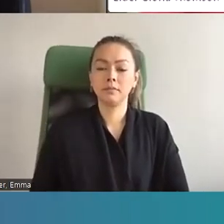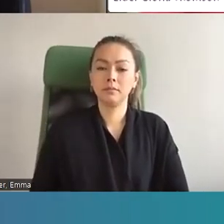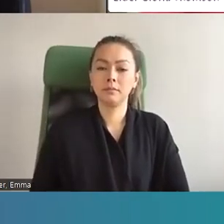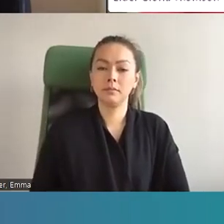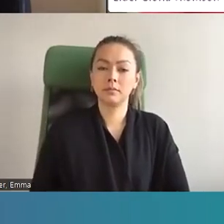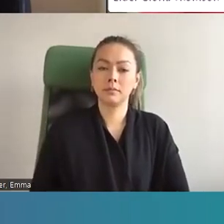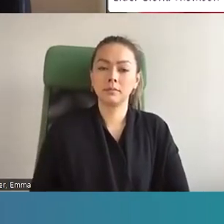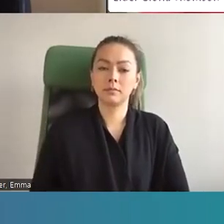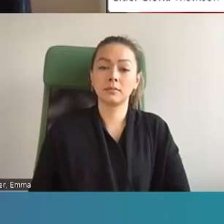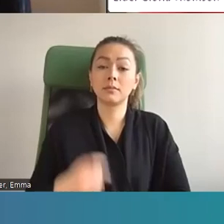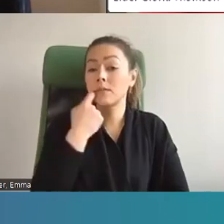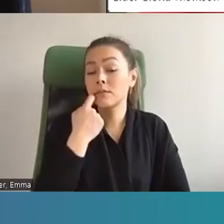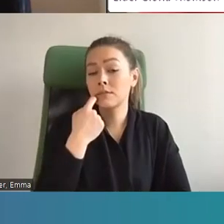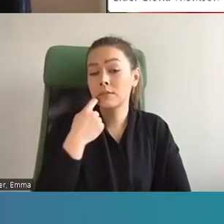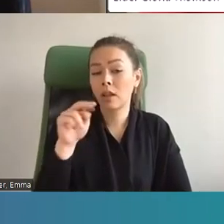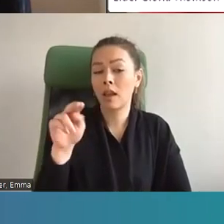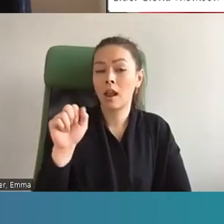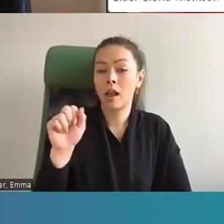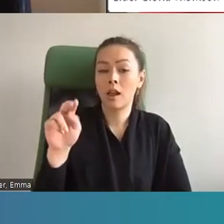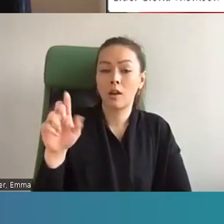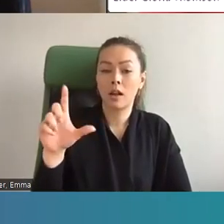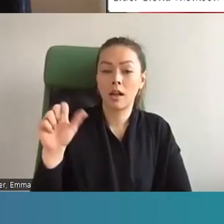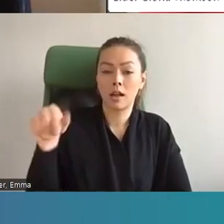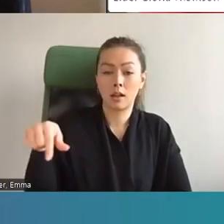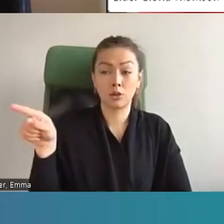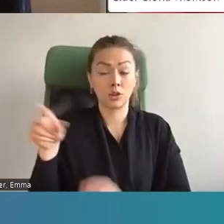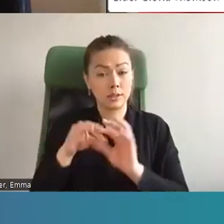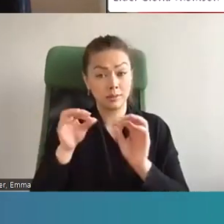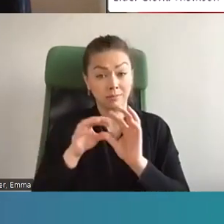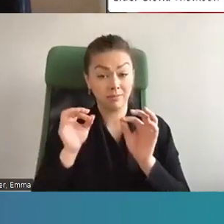Naulaq's words is to build that trust,